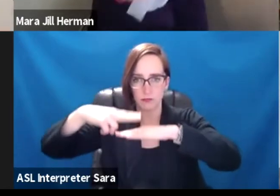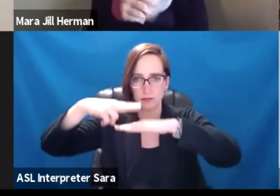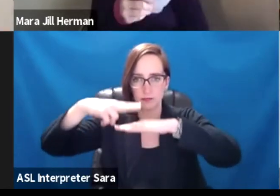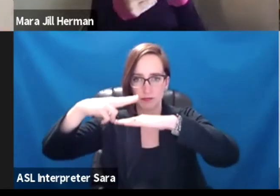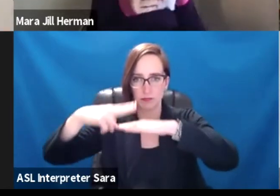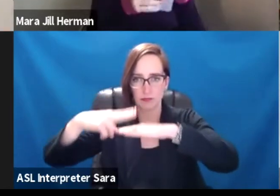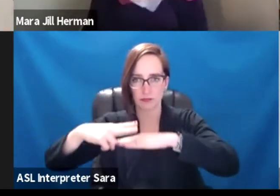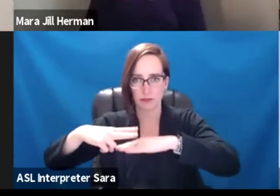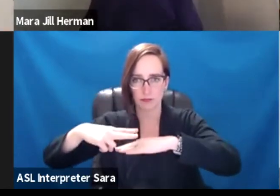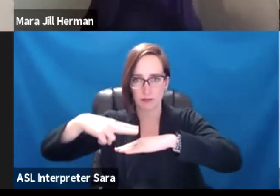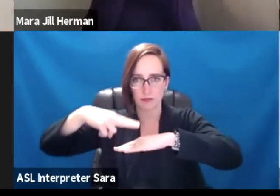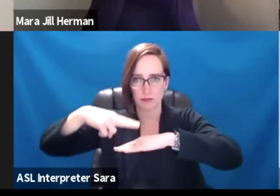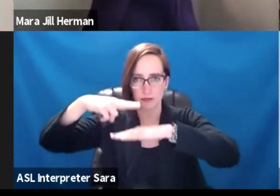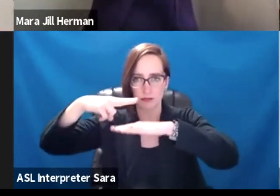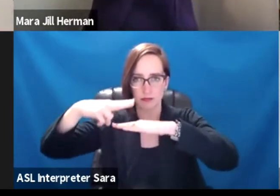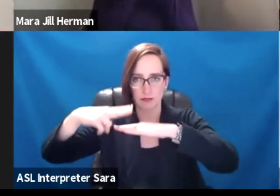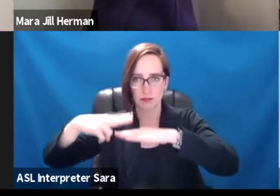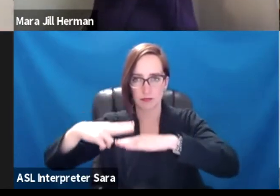of a